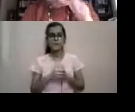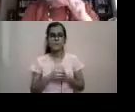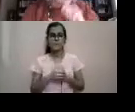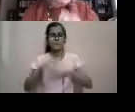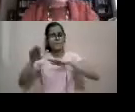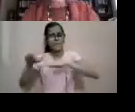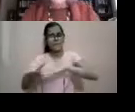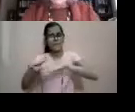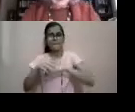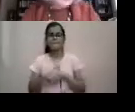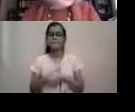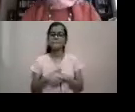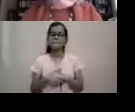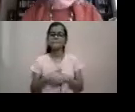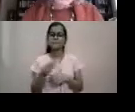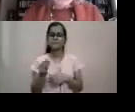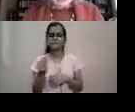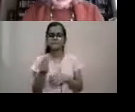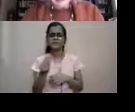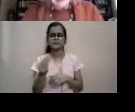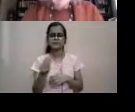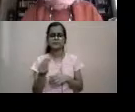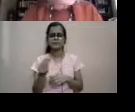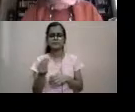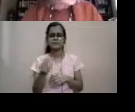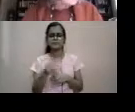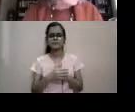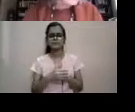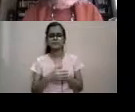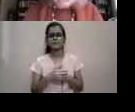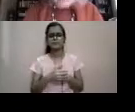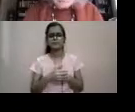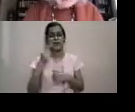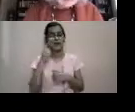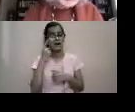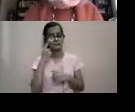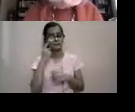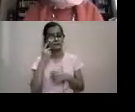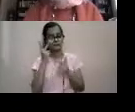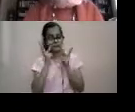We need a clear-eyed view of dependency.